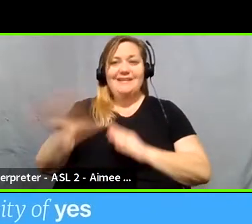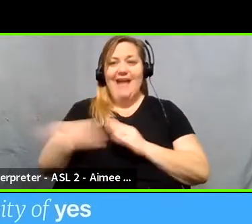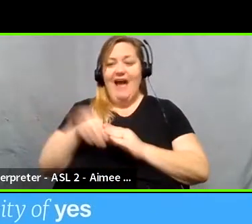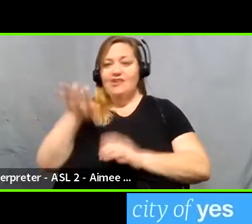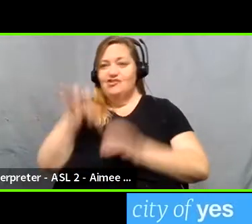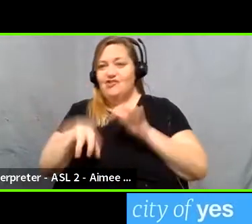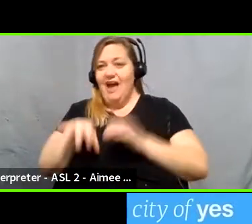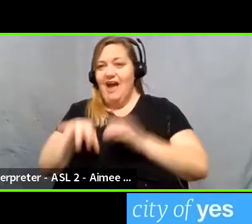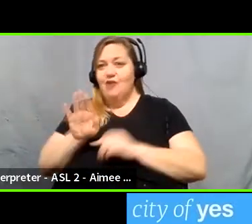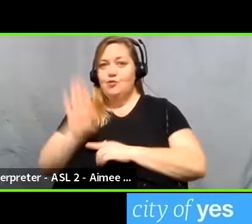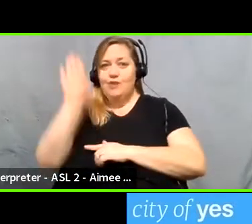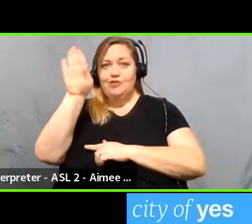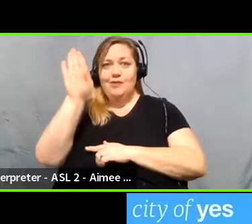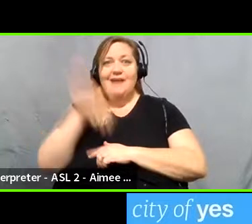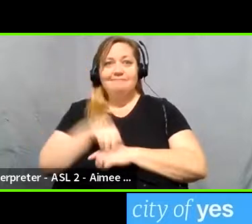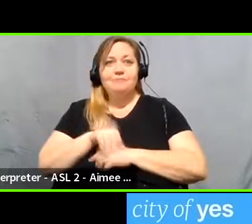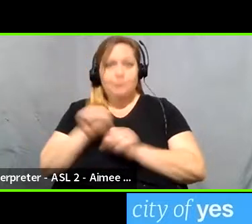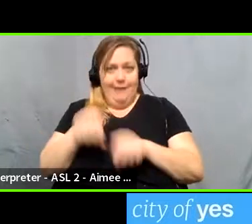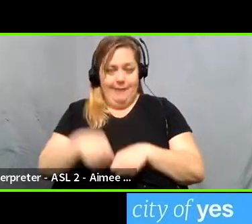you can re-raise your hands.